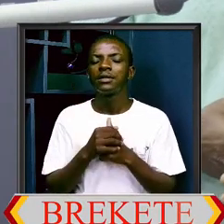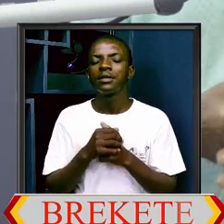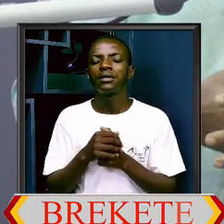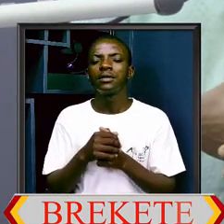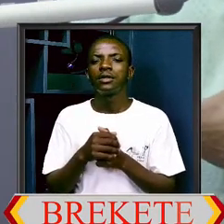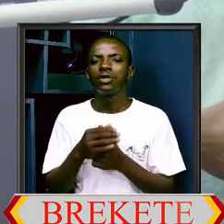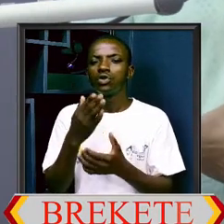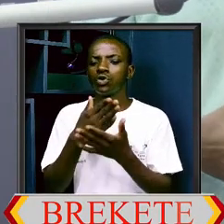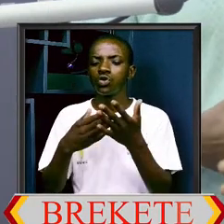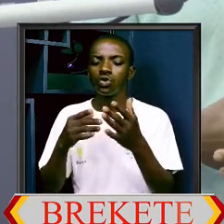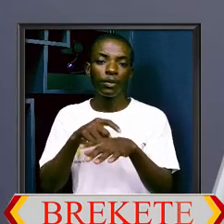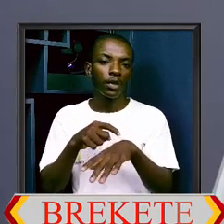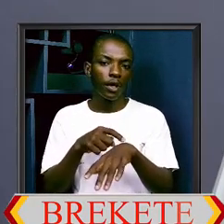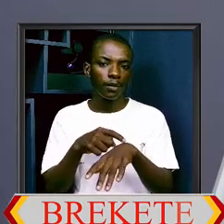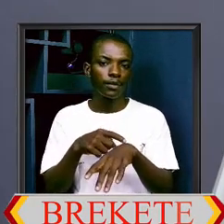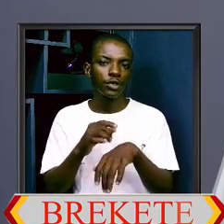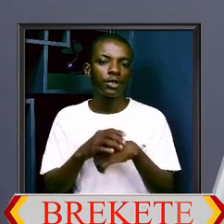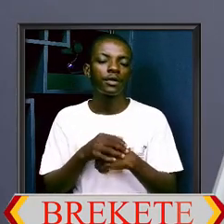understanding